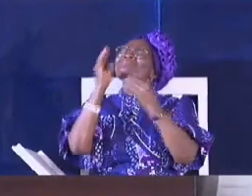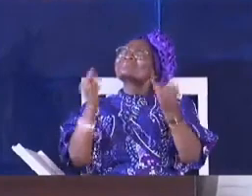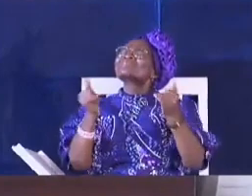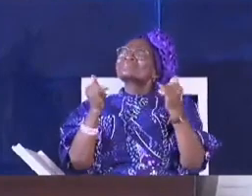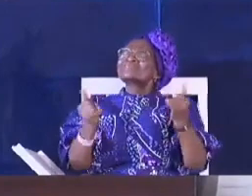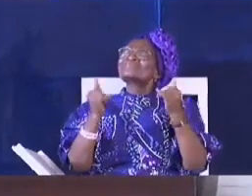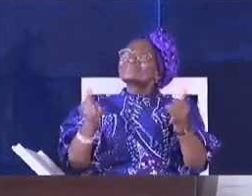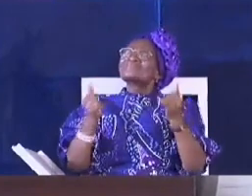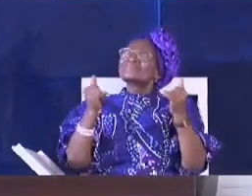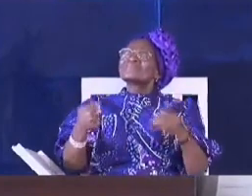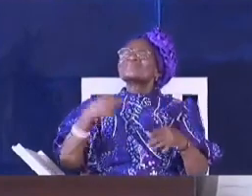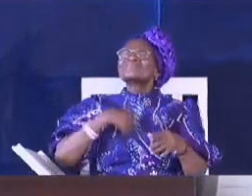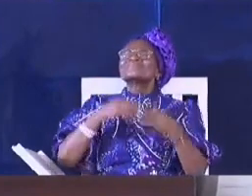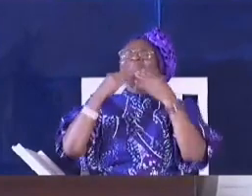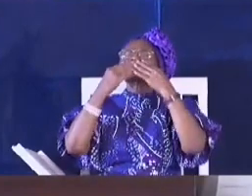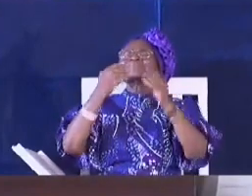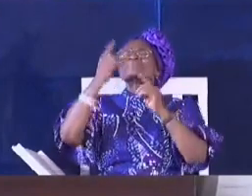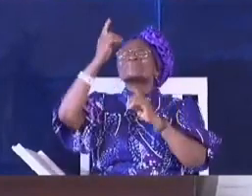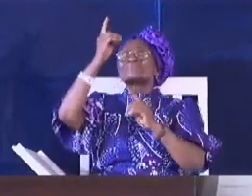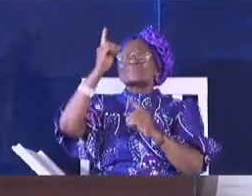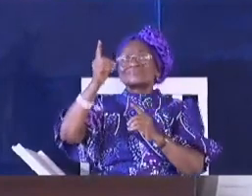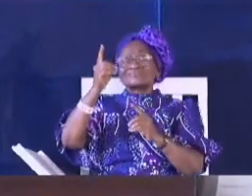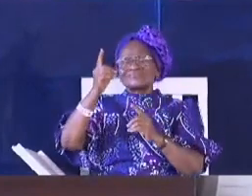I thank you